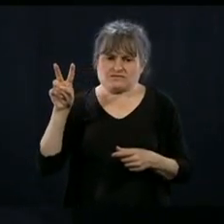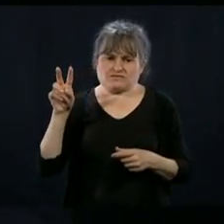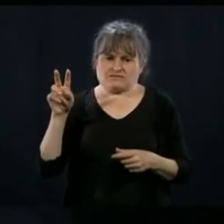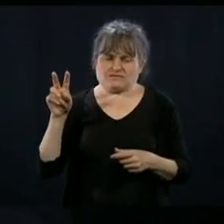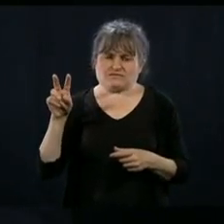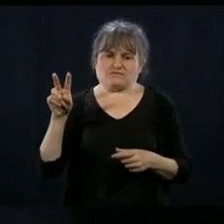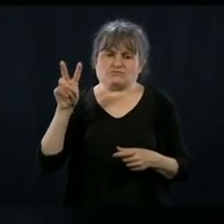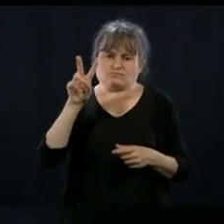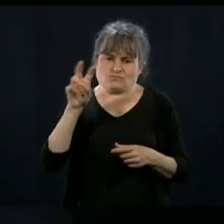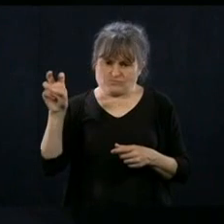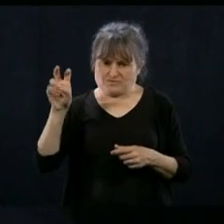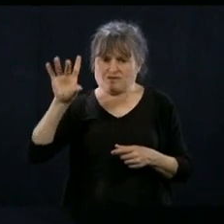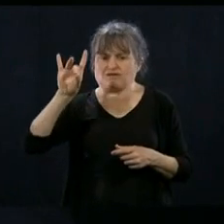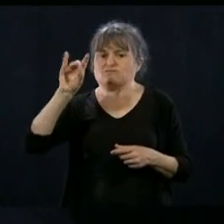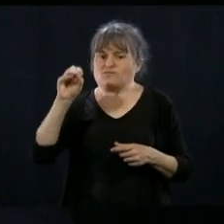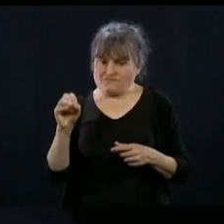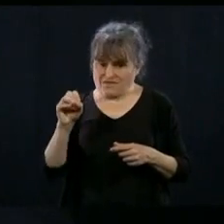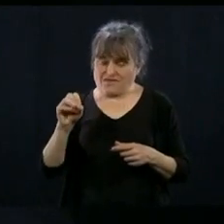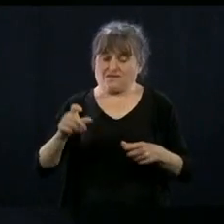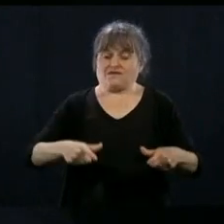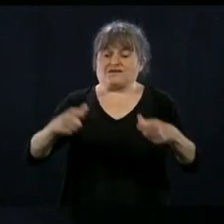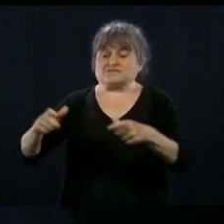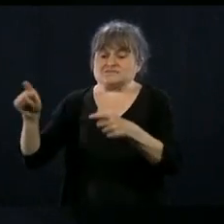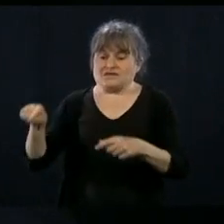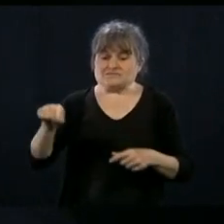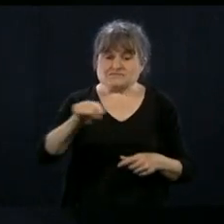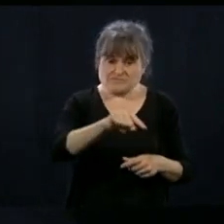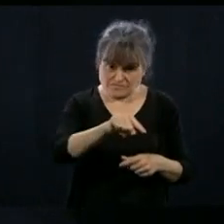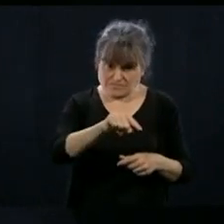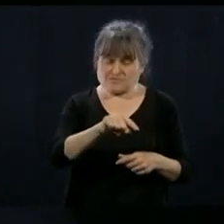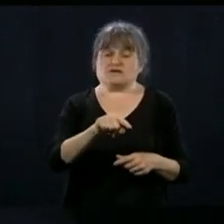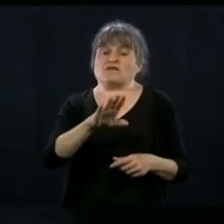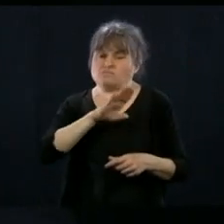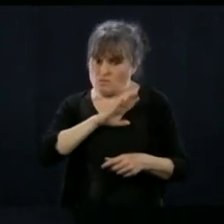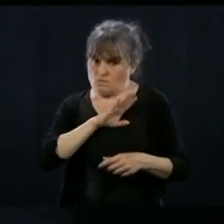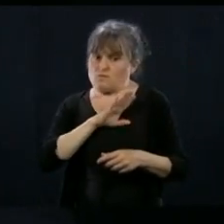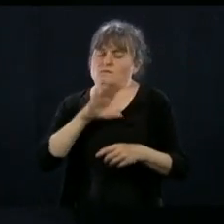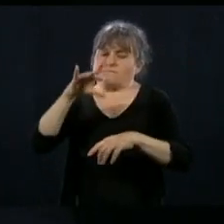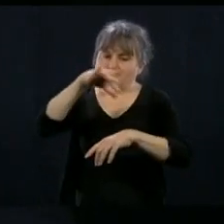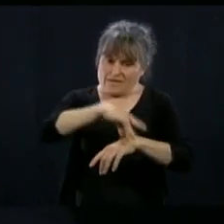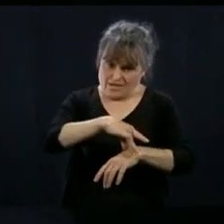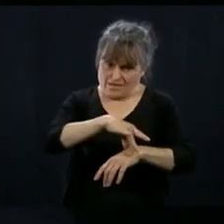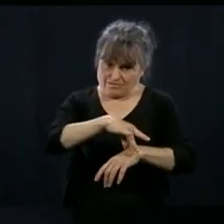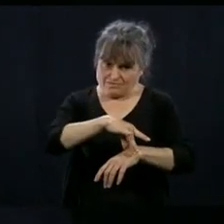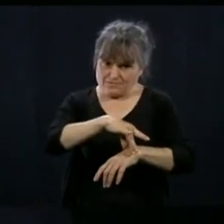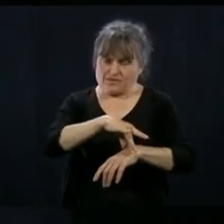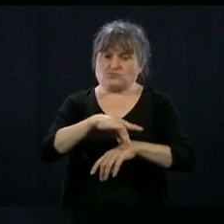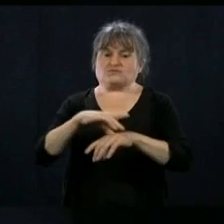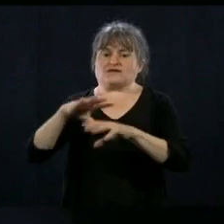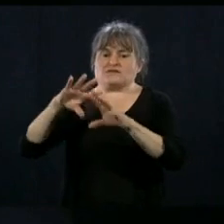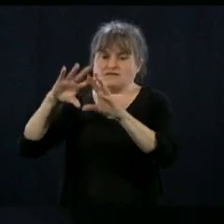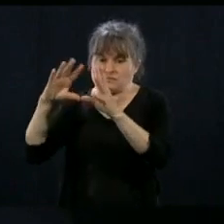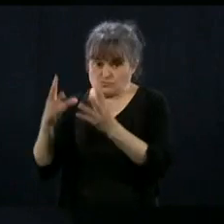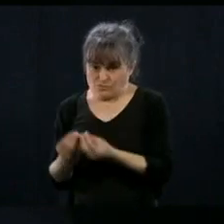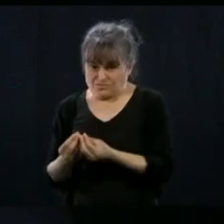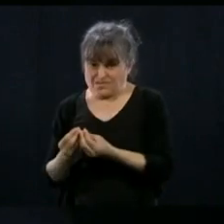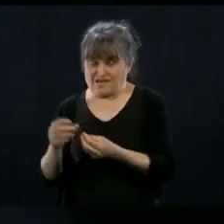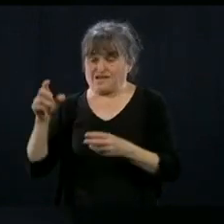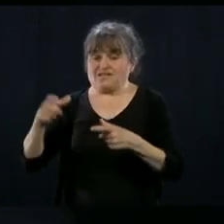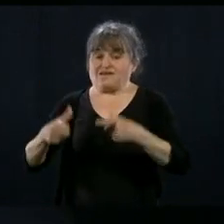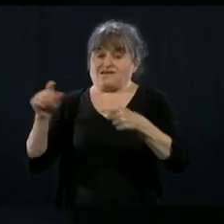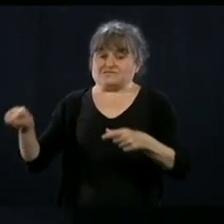that we have in Quebec, CHSLDs, our PEAs, and RIs, there are 280. So a little